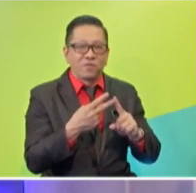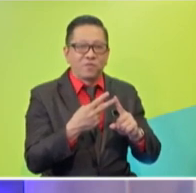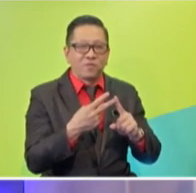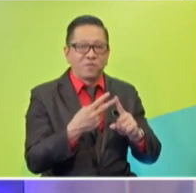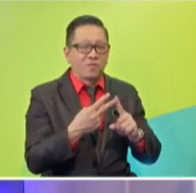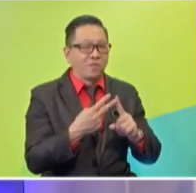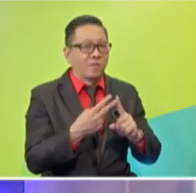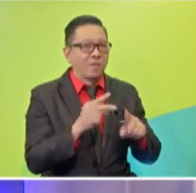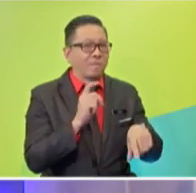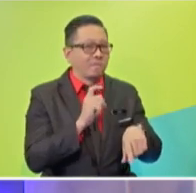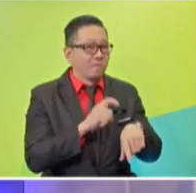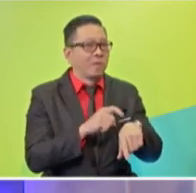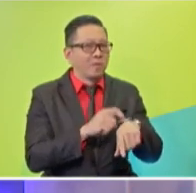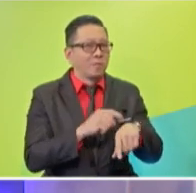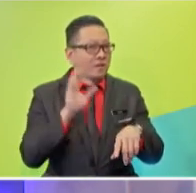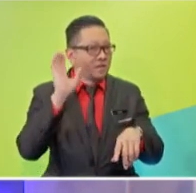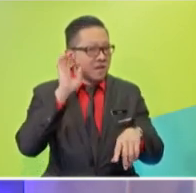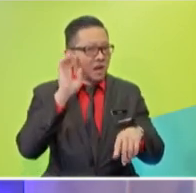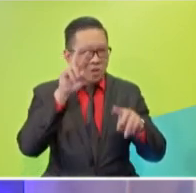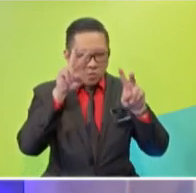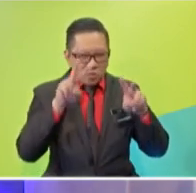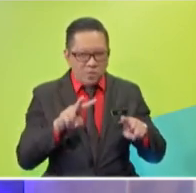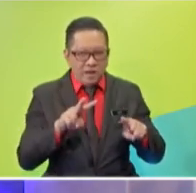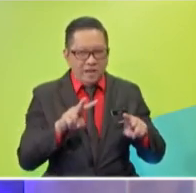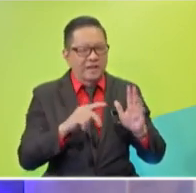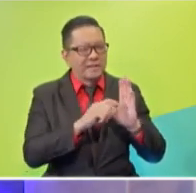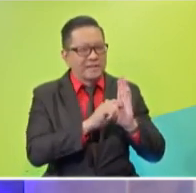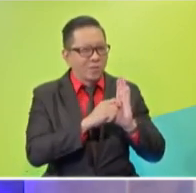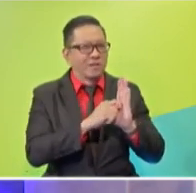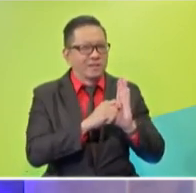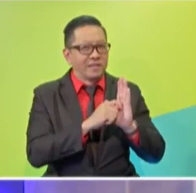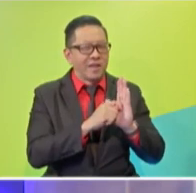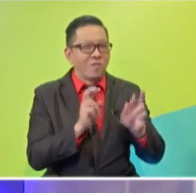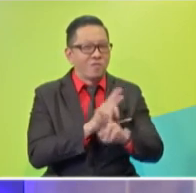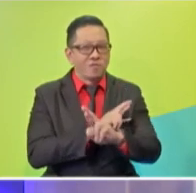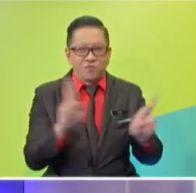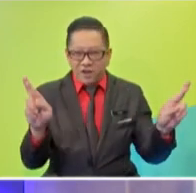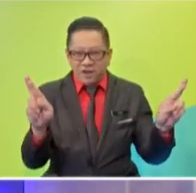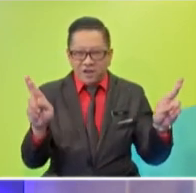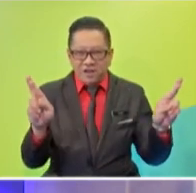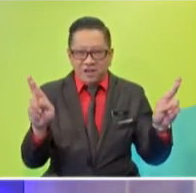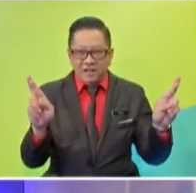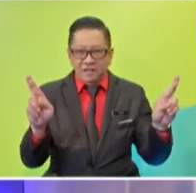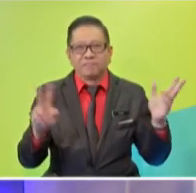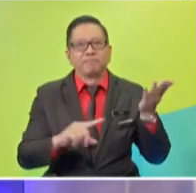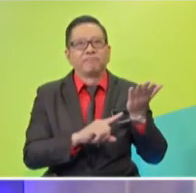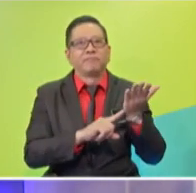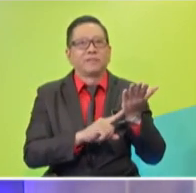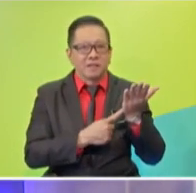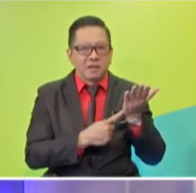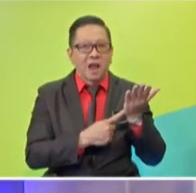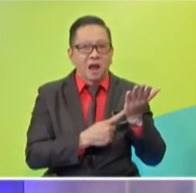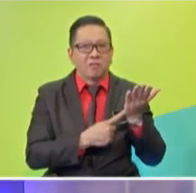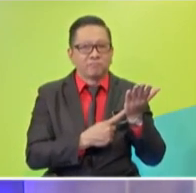while listening, look at the keyword. They are ever ready, I guess. Of course. So let's listen to the